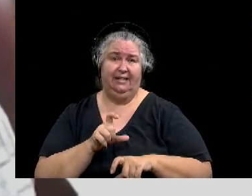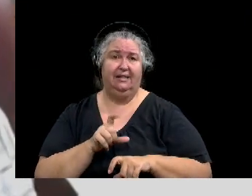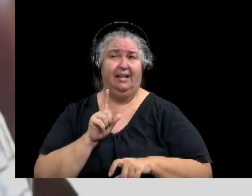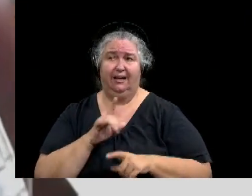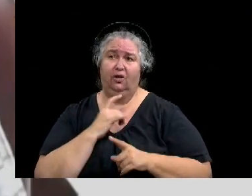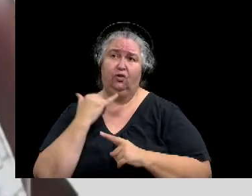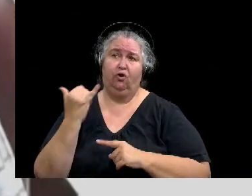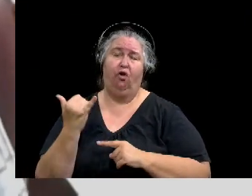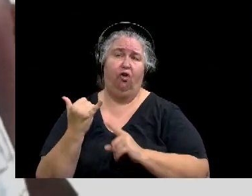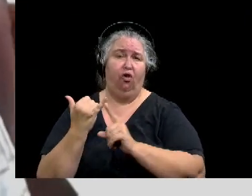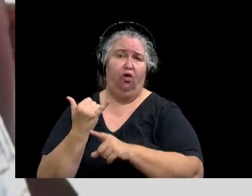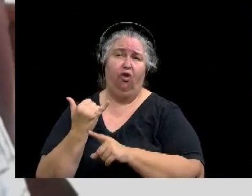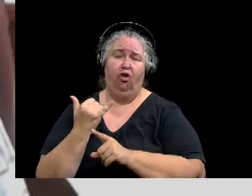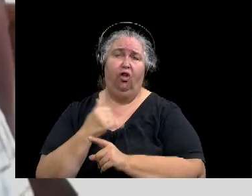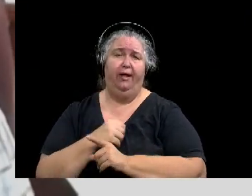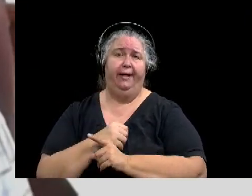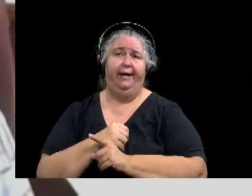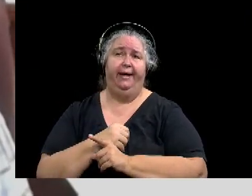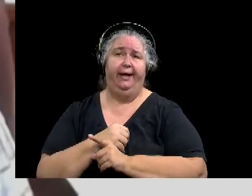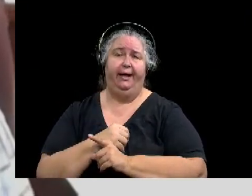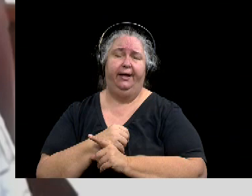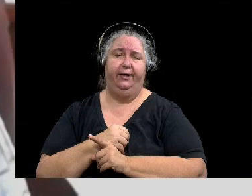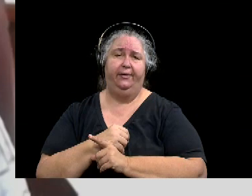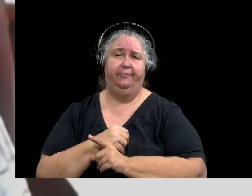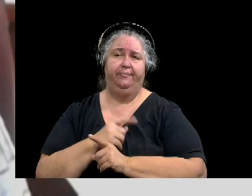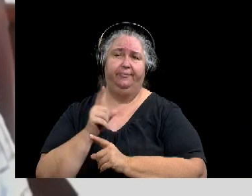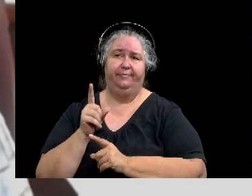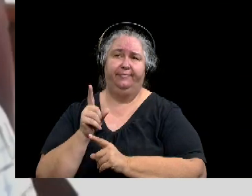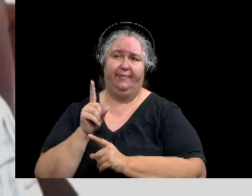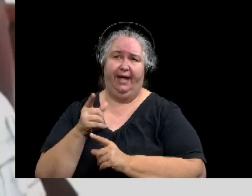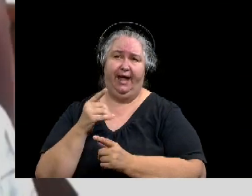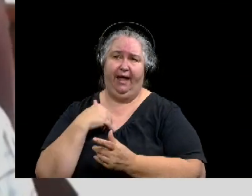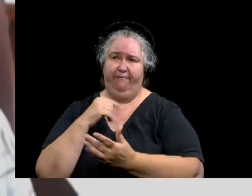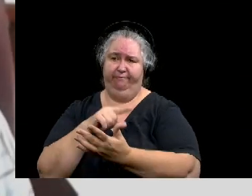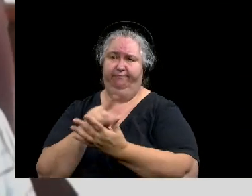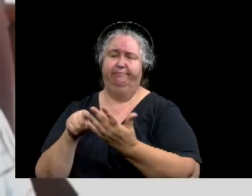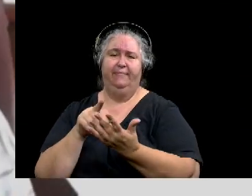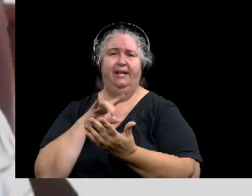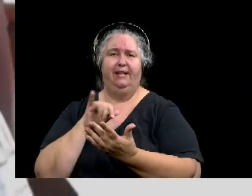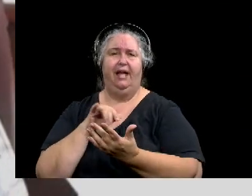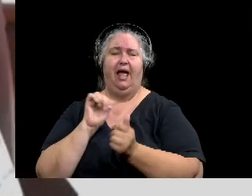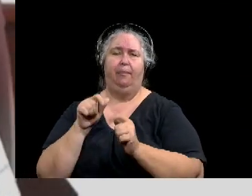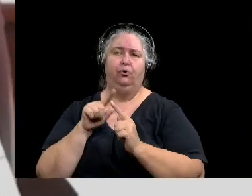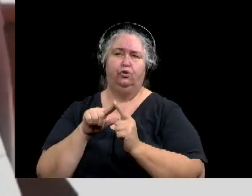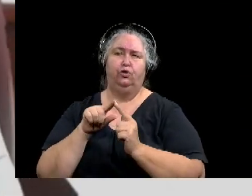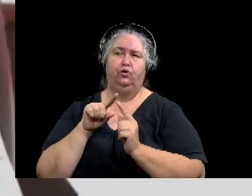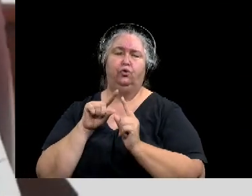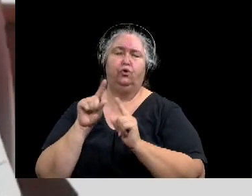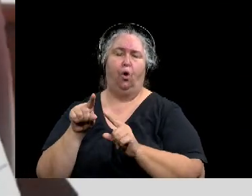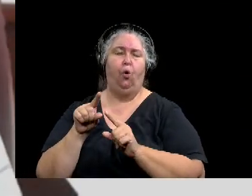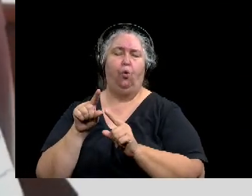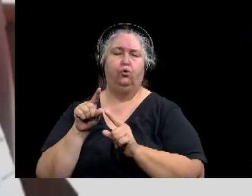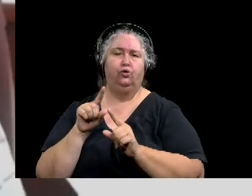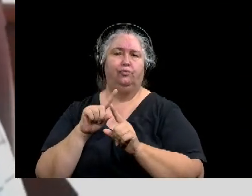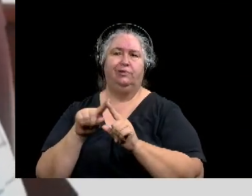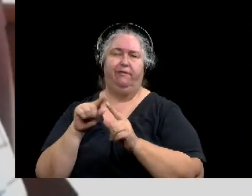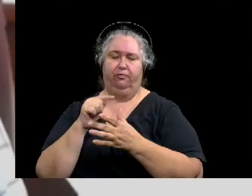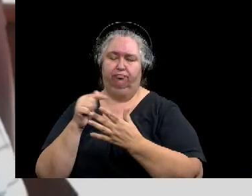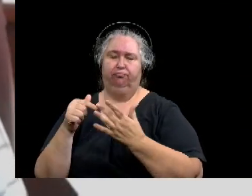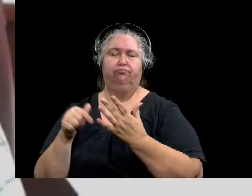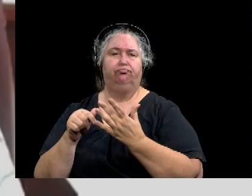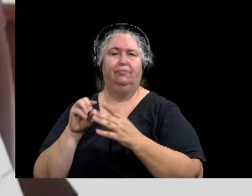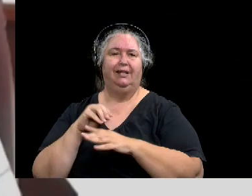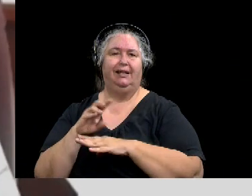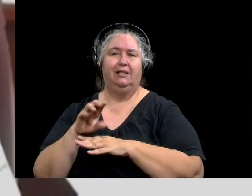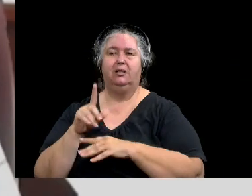call and they are plugged into a series of counseling sessions should they so desire. So kudos to our McLennan County